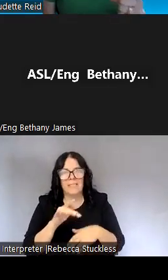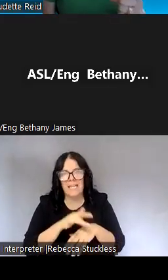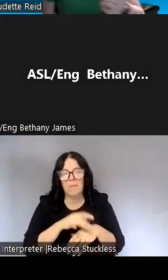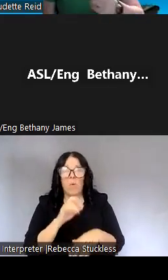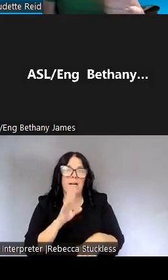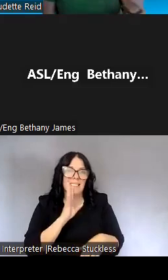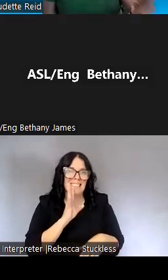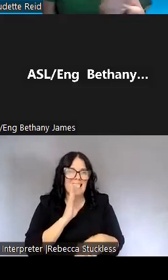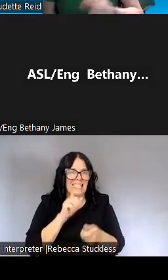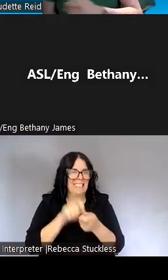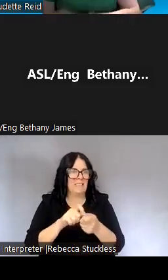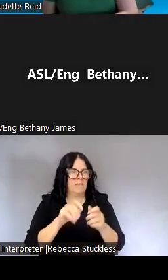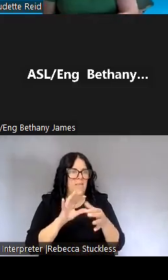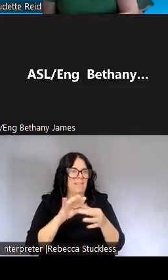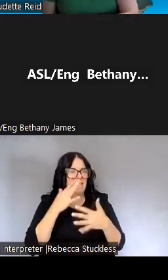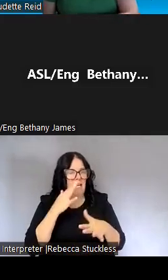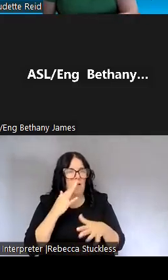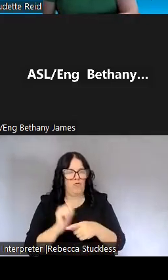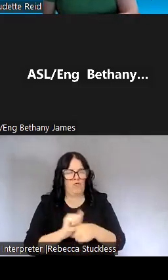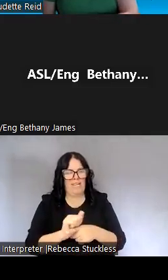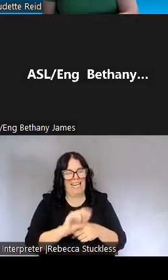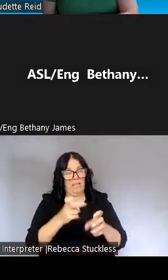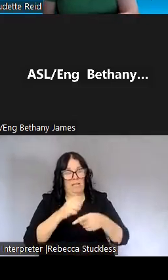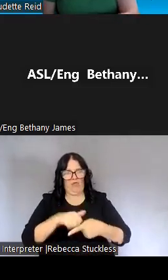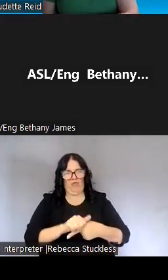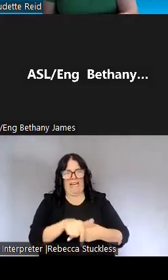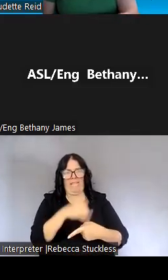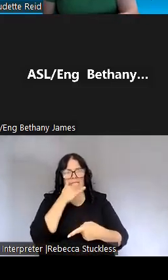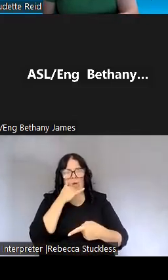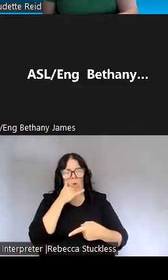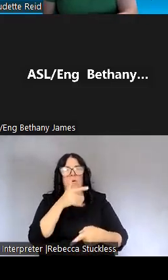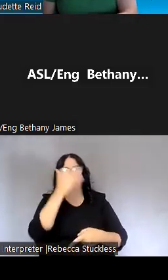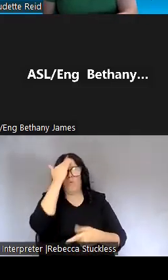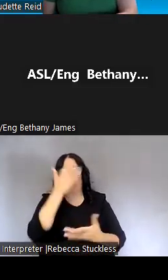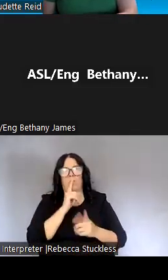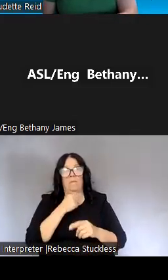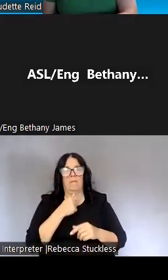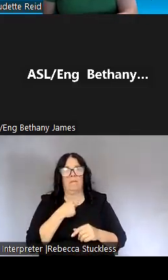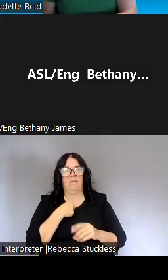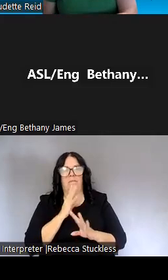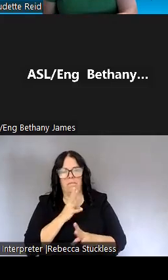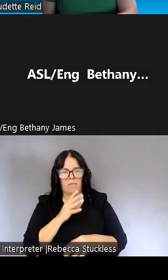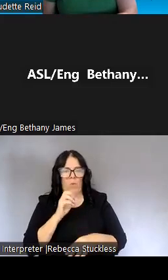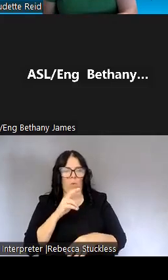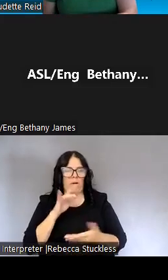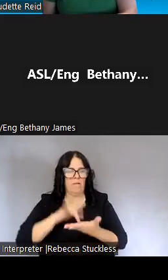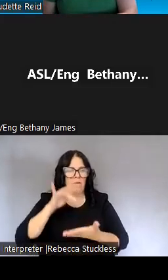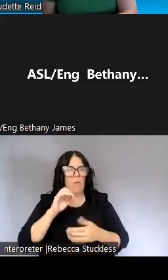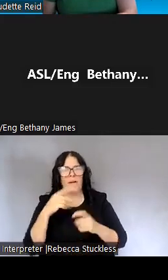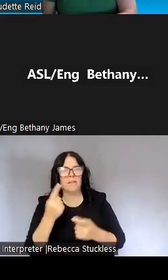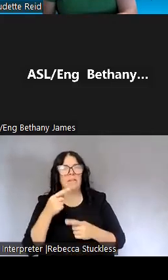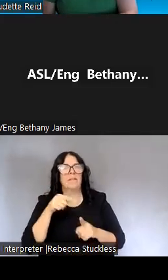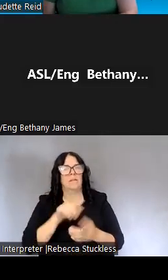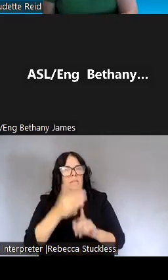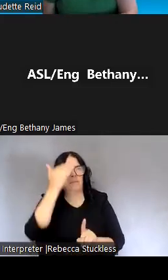a particular sound. Once you've trained that in, you can use it as an item, identify